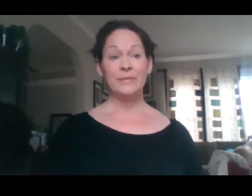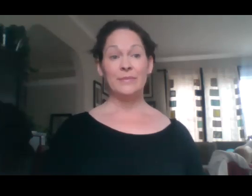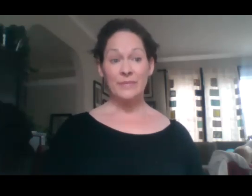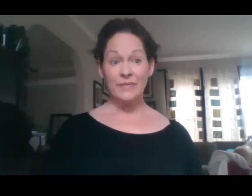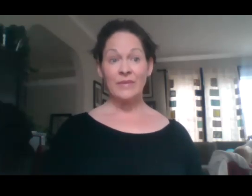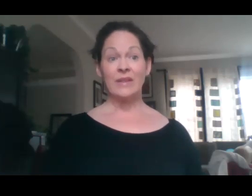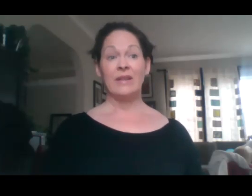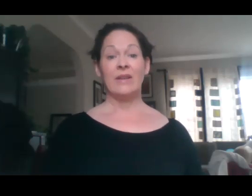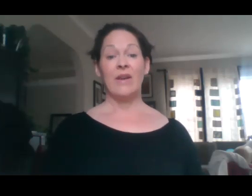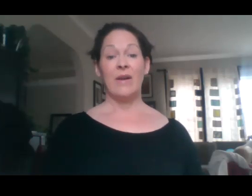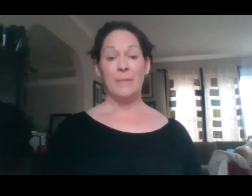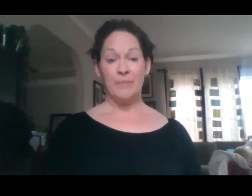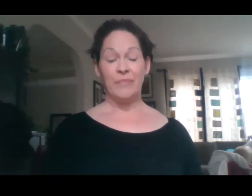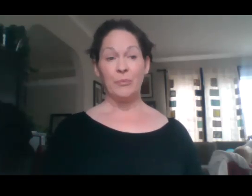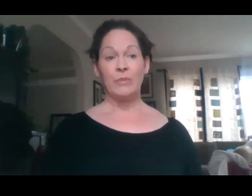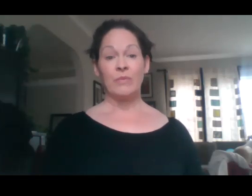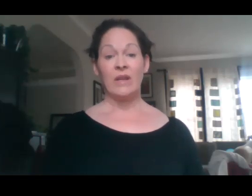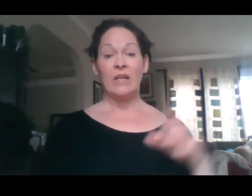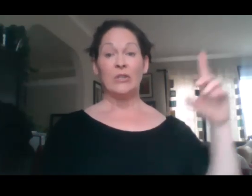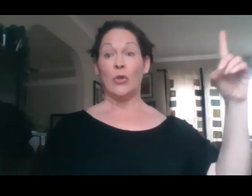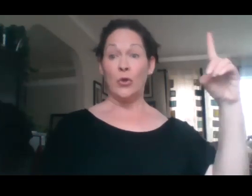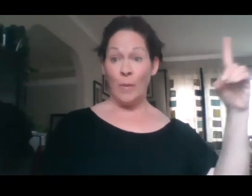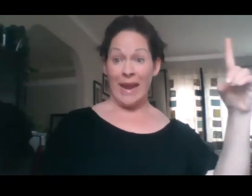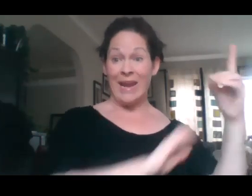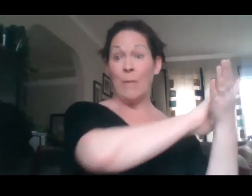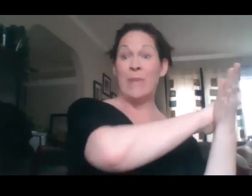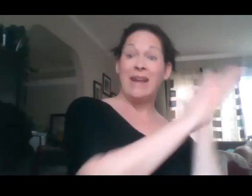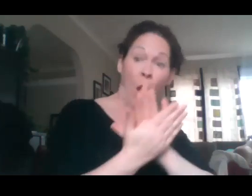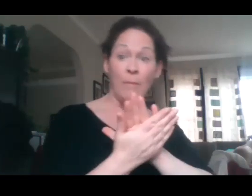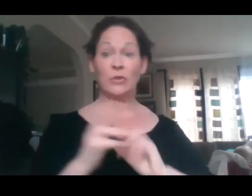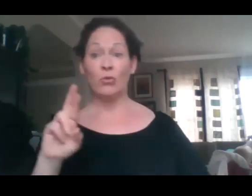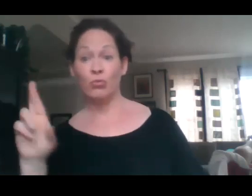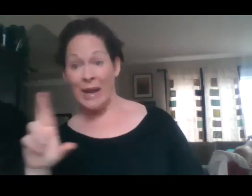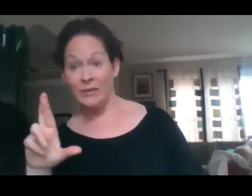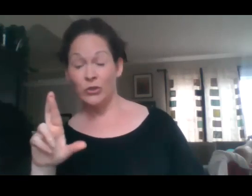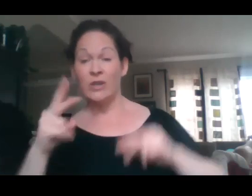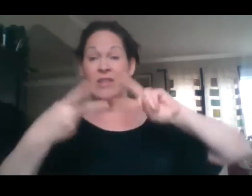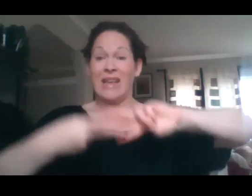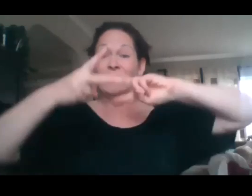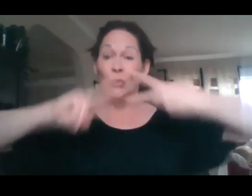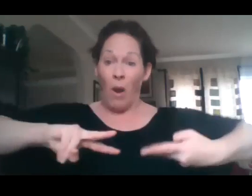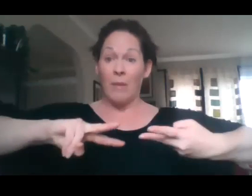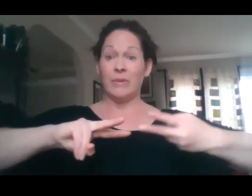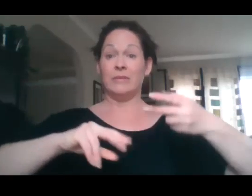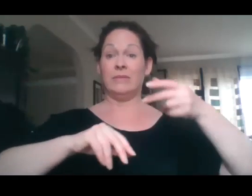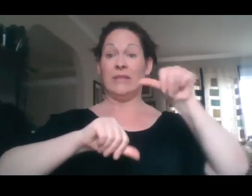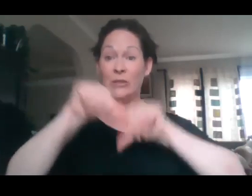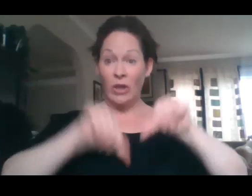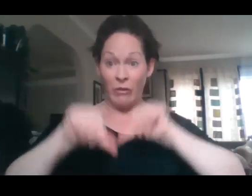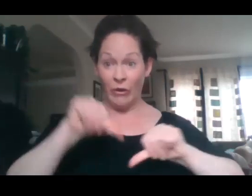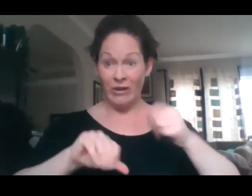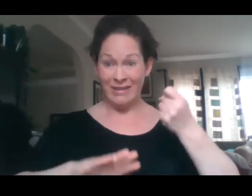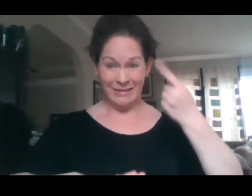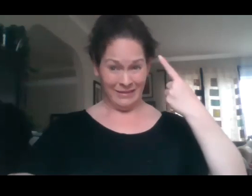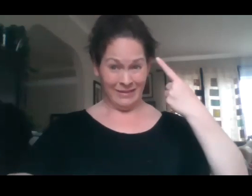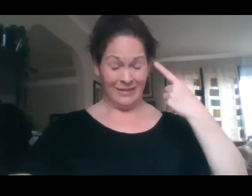The range becomes the domain. They flip, they share, they swap over. I'm still going to use y here, though you'll